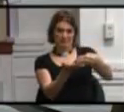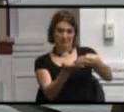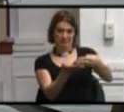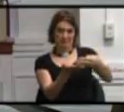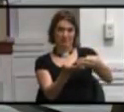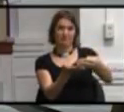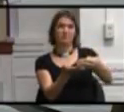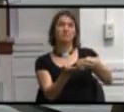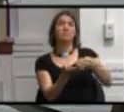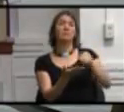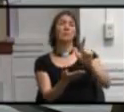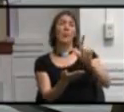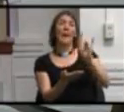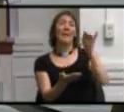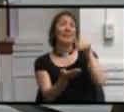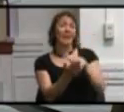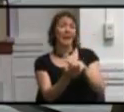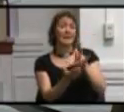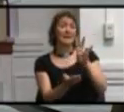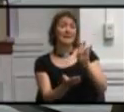the bid in the amount of